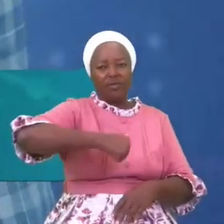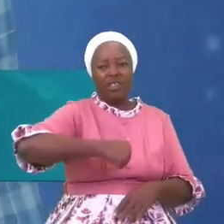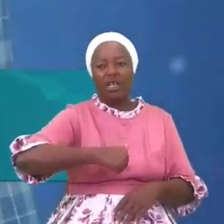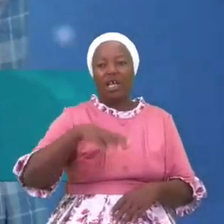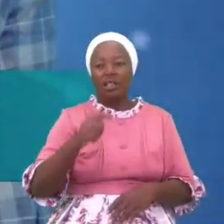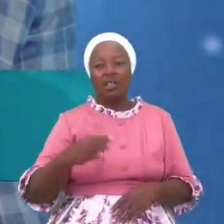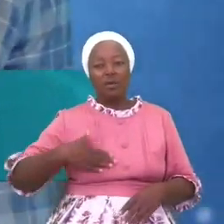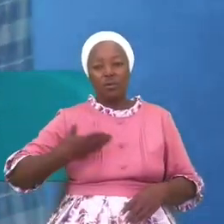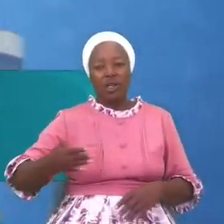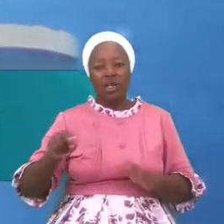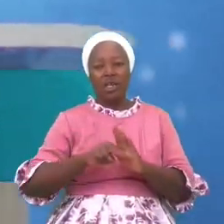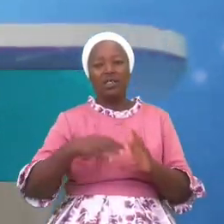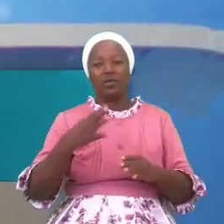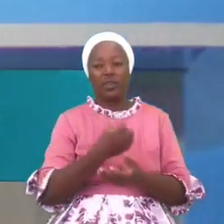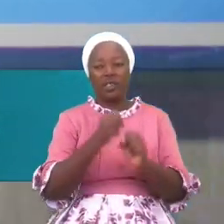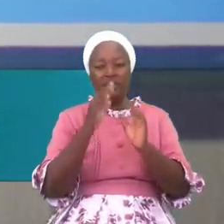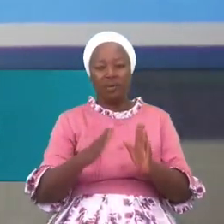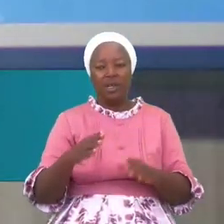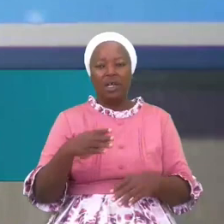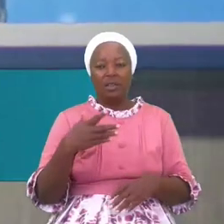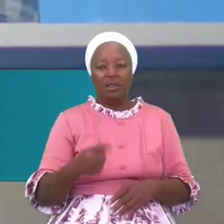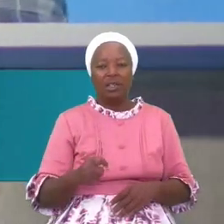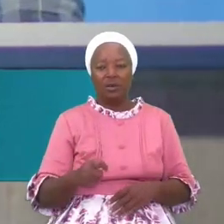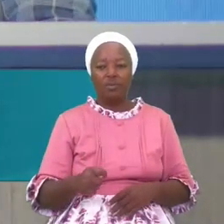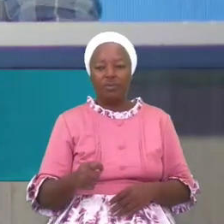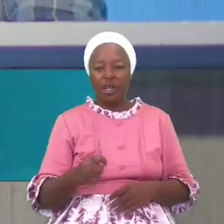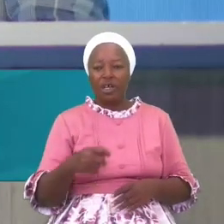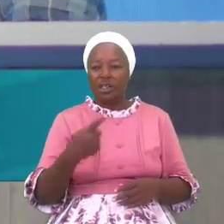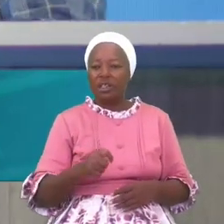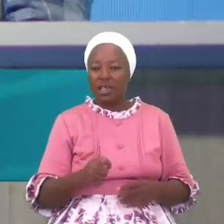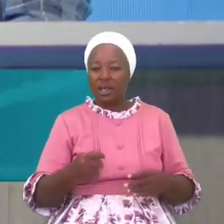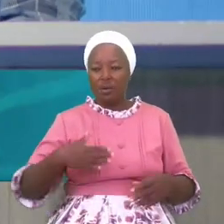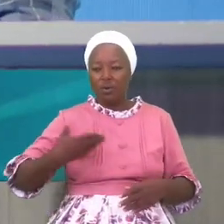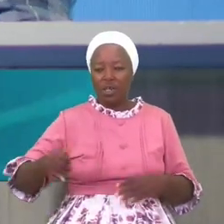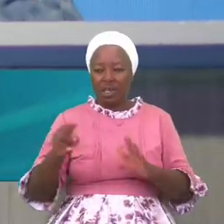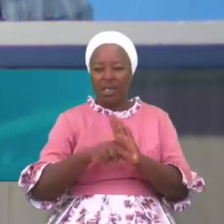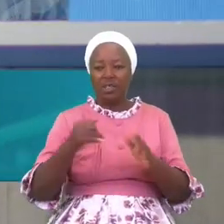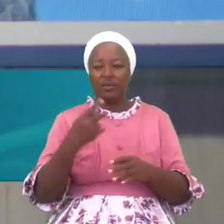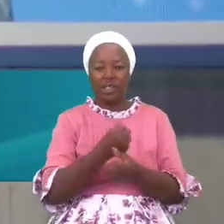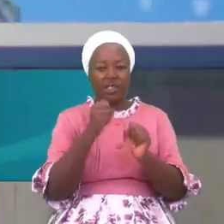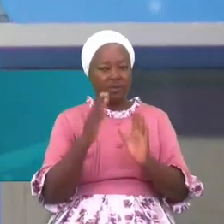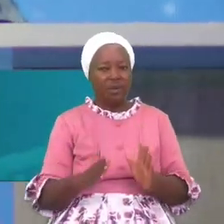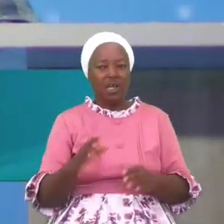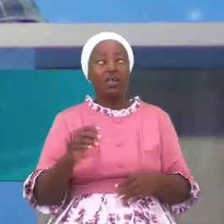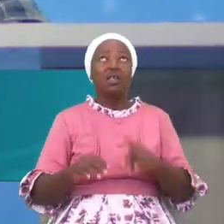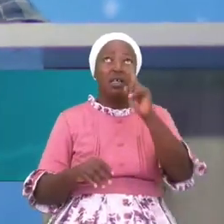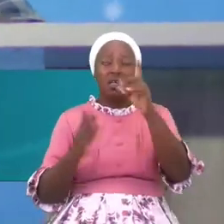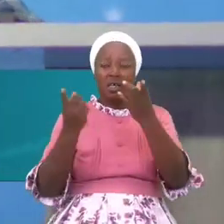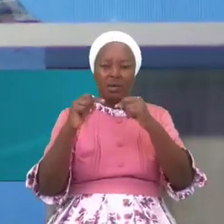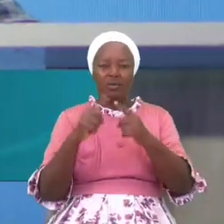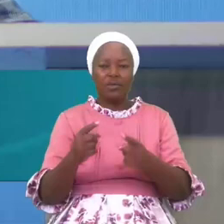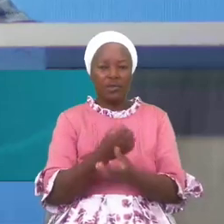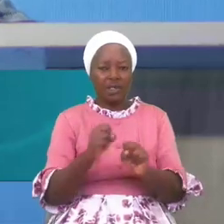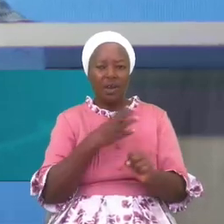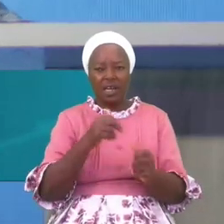of the Savior. He came to save. And everyone who believes, everyone who submits